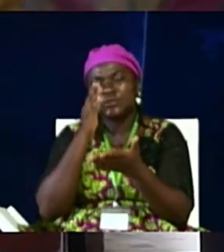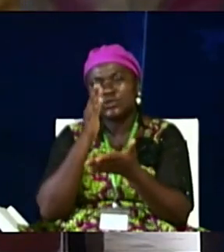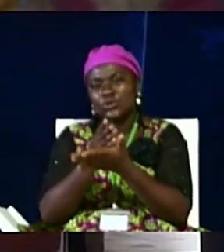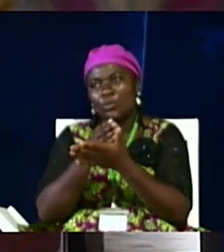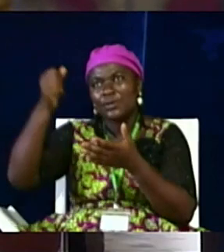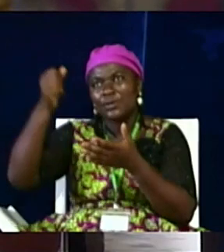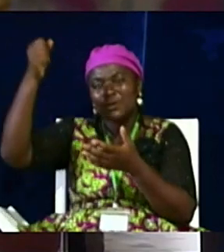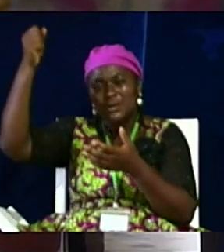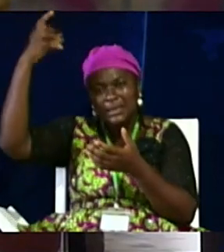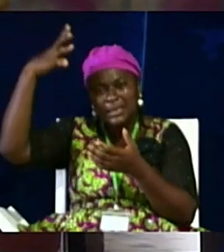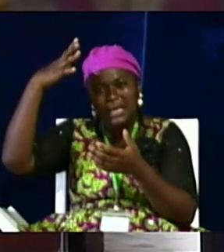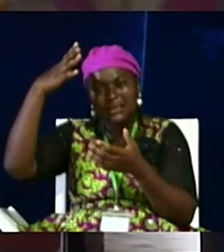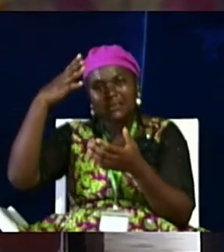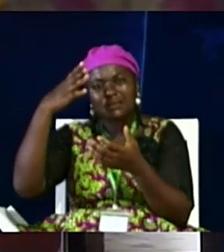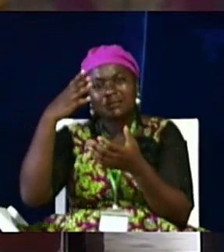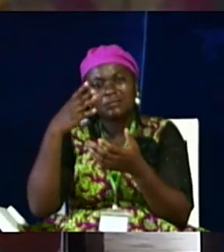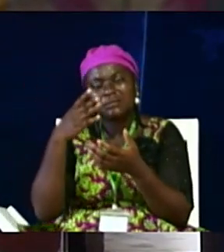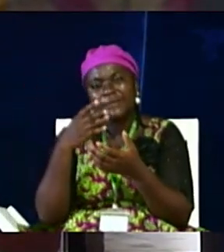your tunnel of hope.